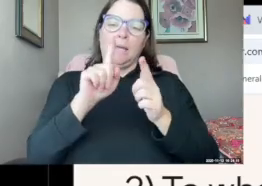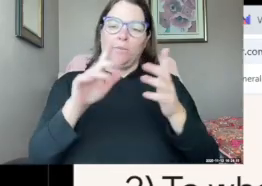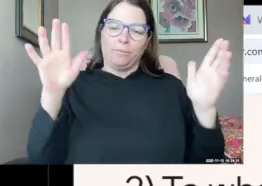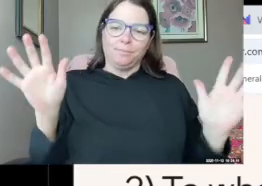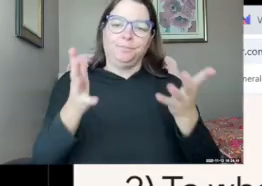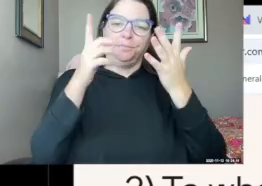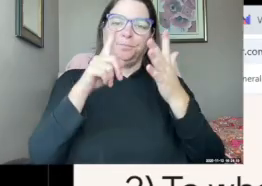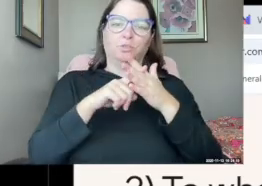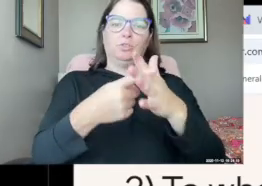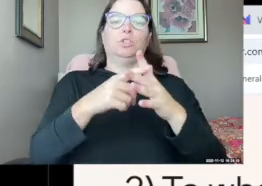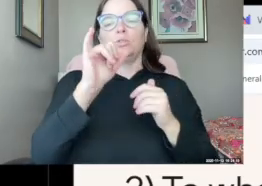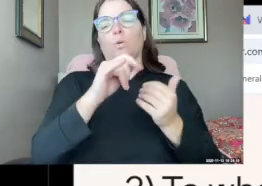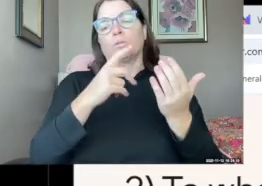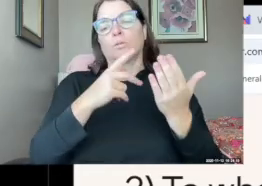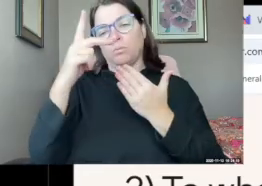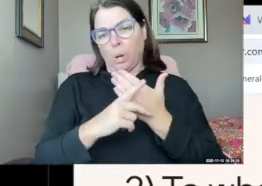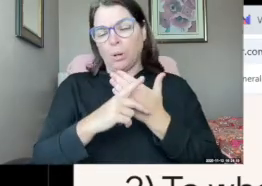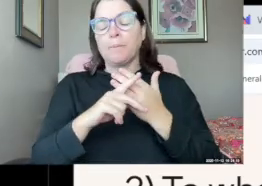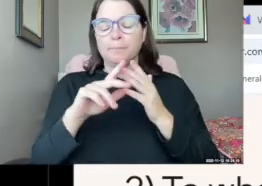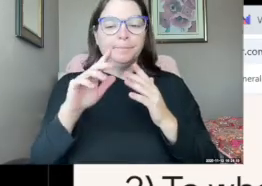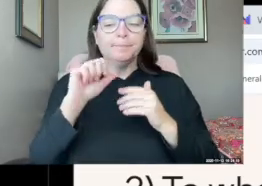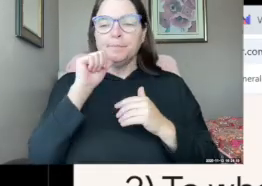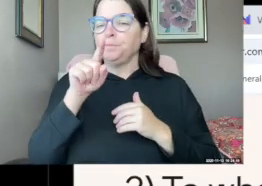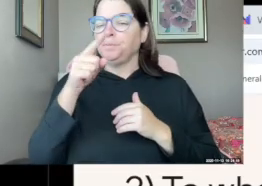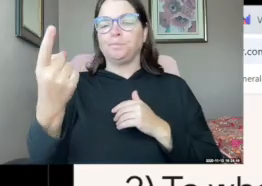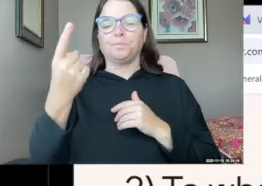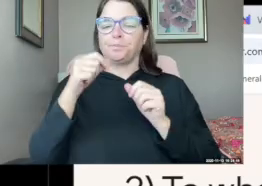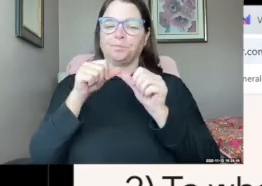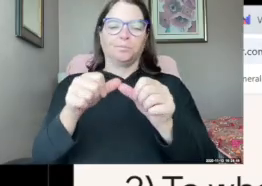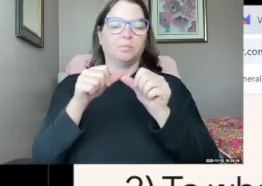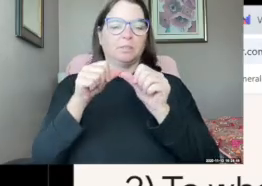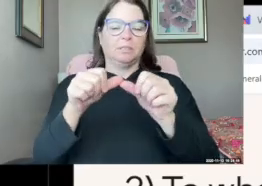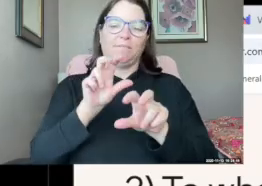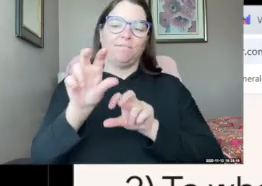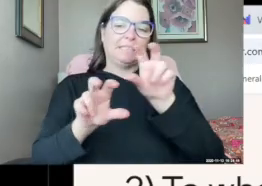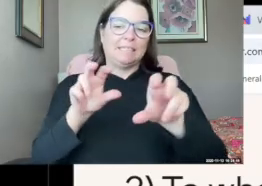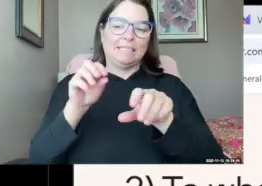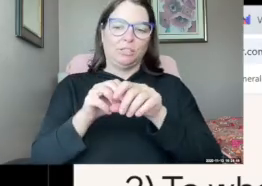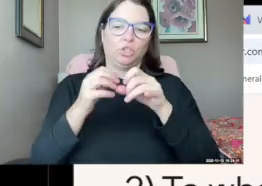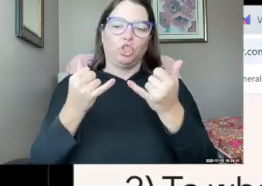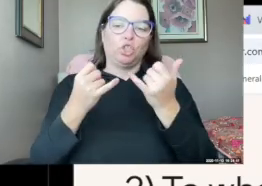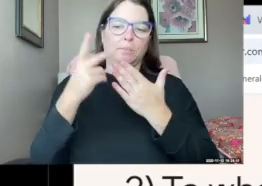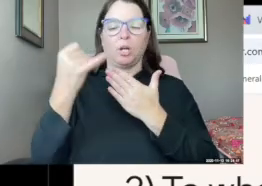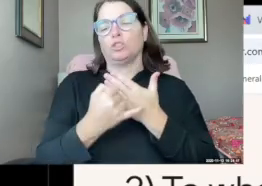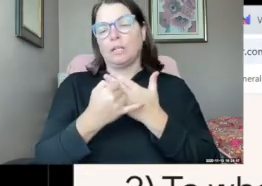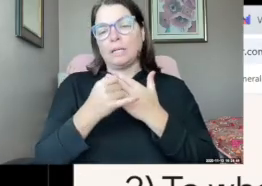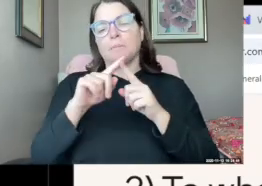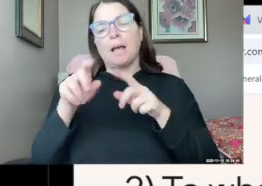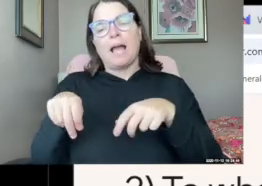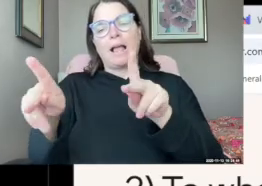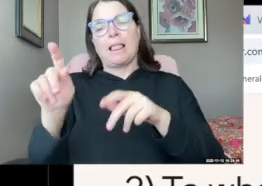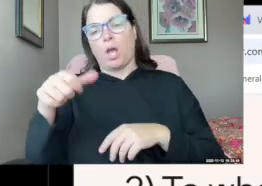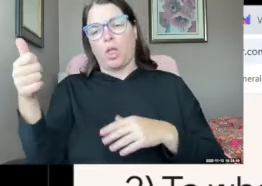I believe that to jumpstart back these programs and to not just continue investing in